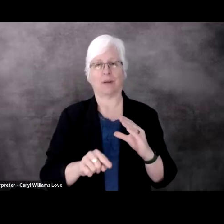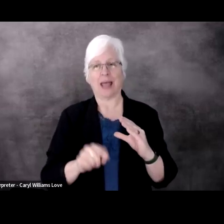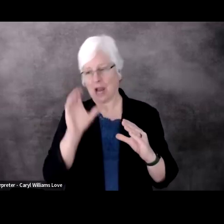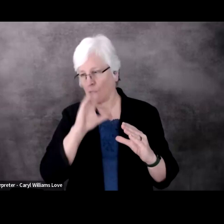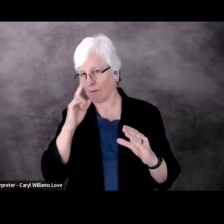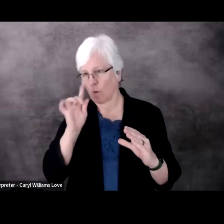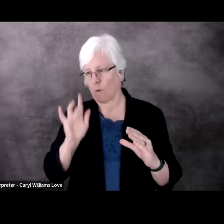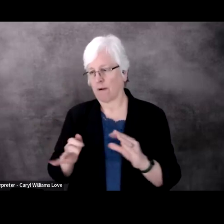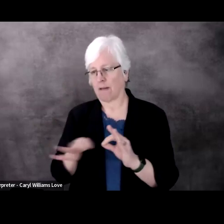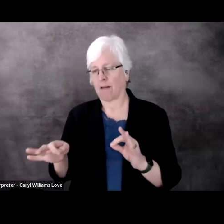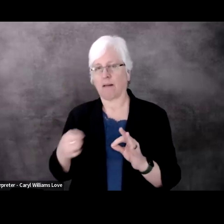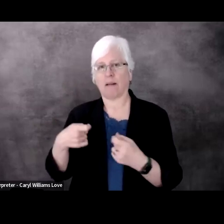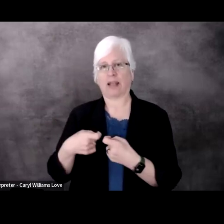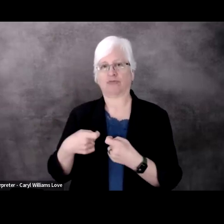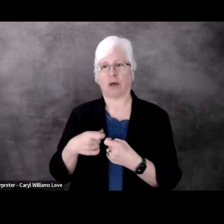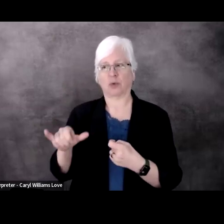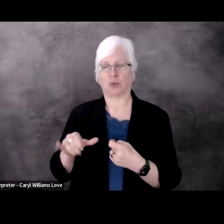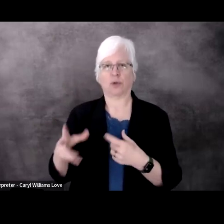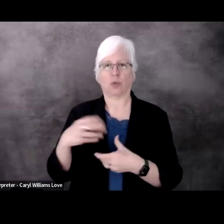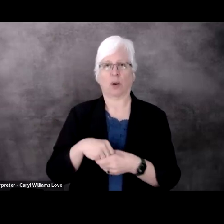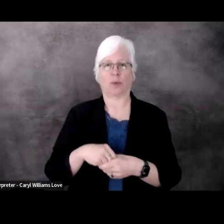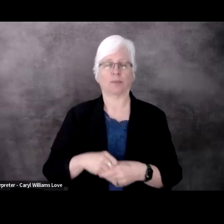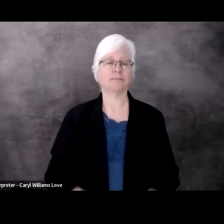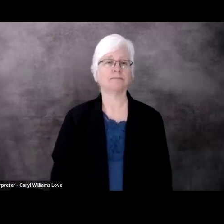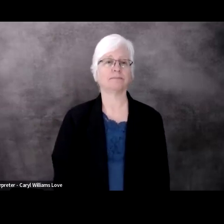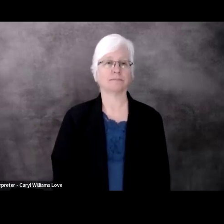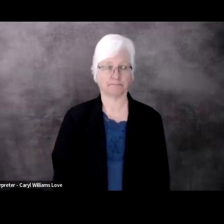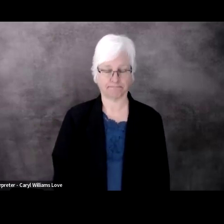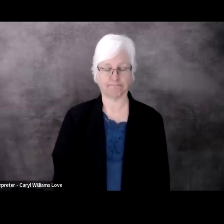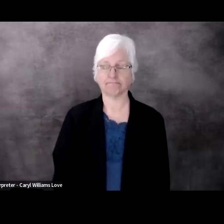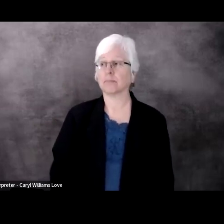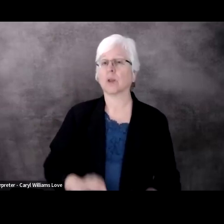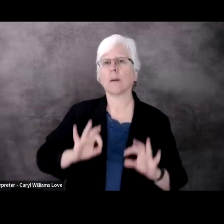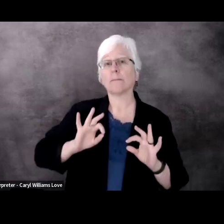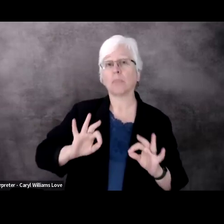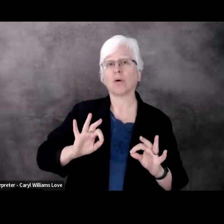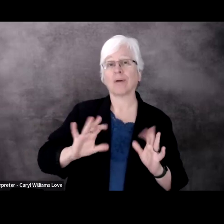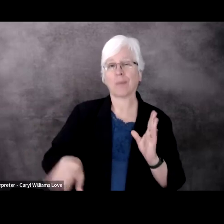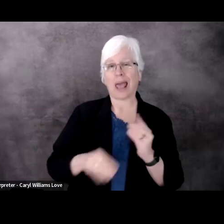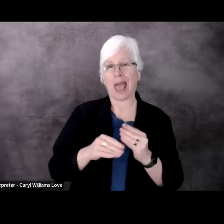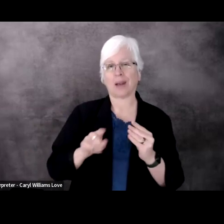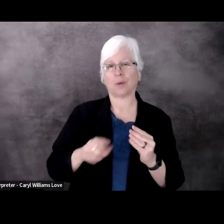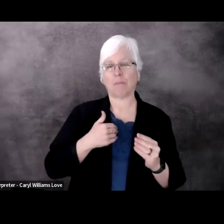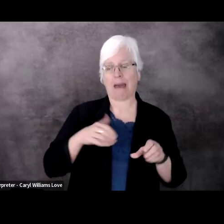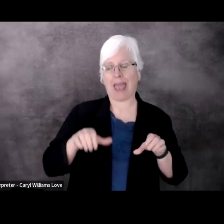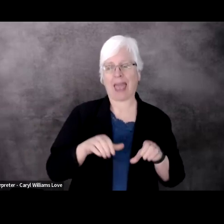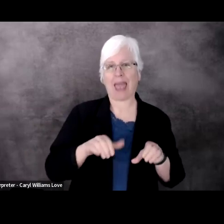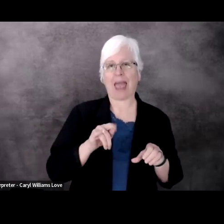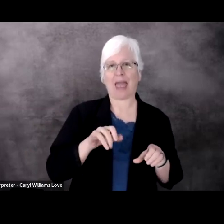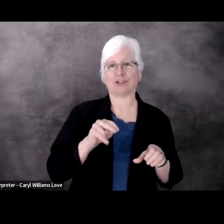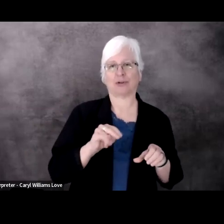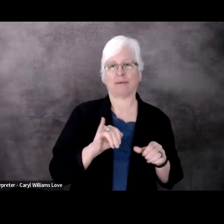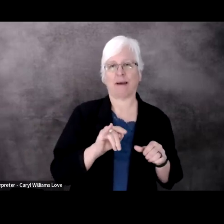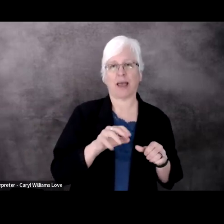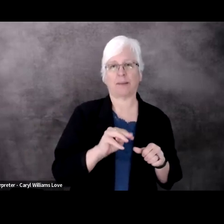well. Great. All right, so that'll be going out. We'll put that as an action item from this. And then I have a note from Kashi that I'm going